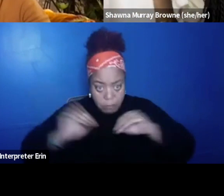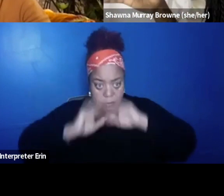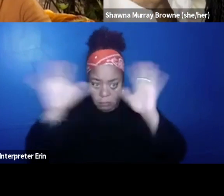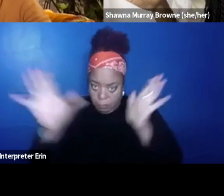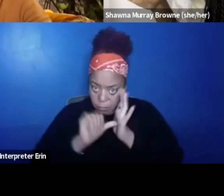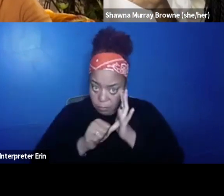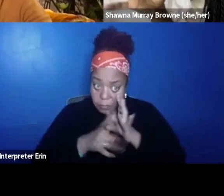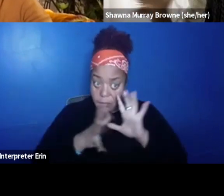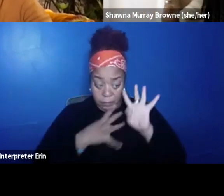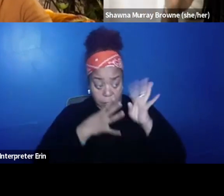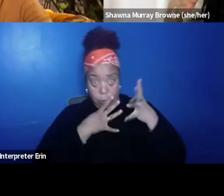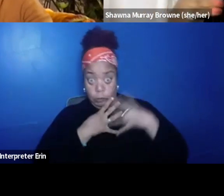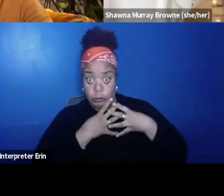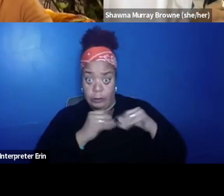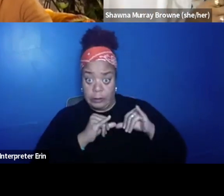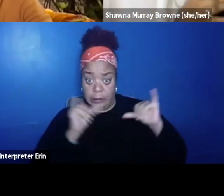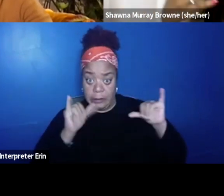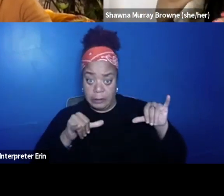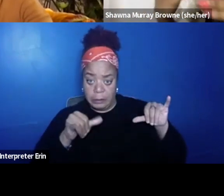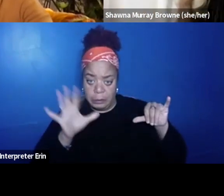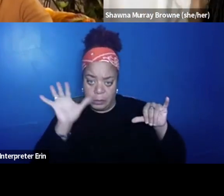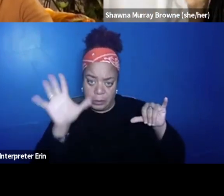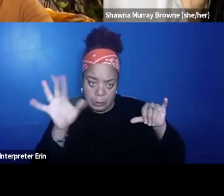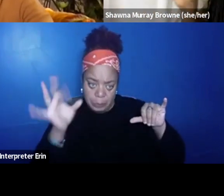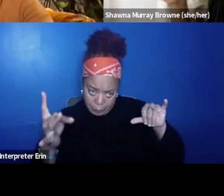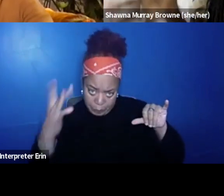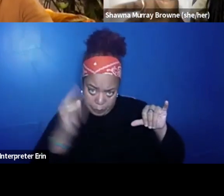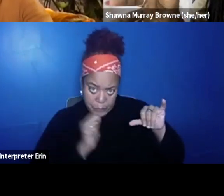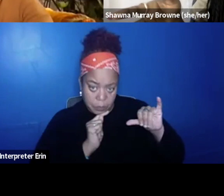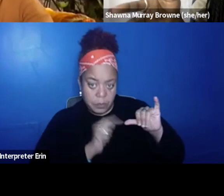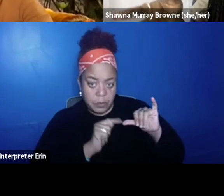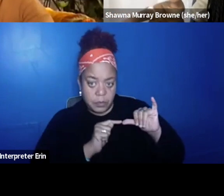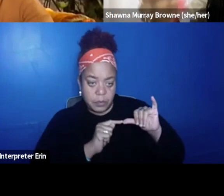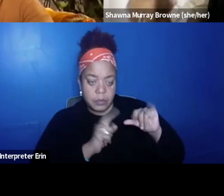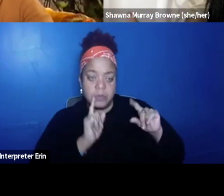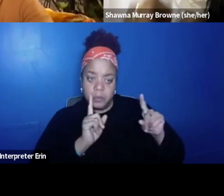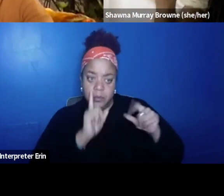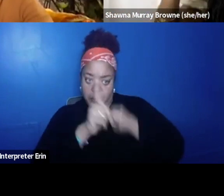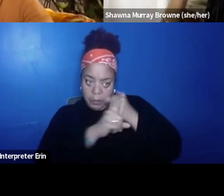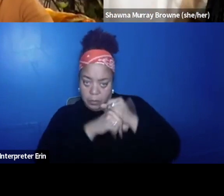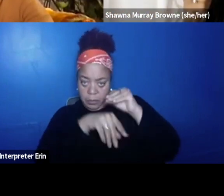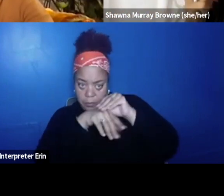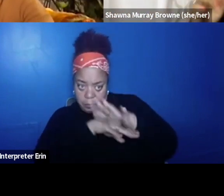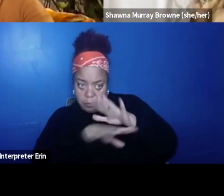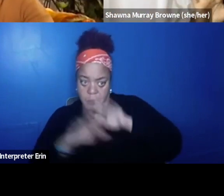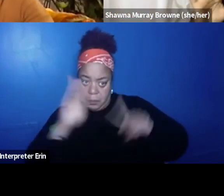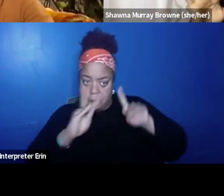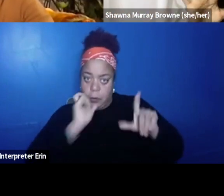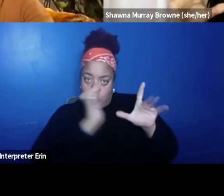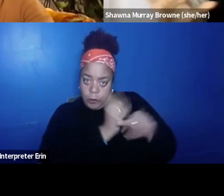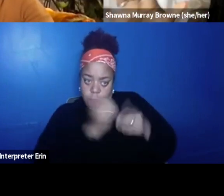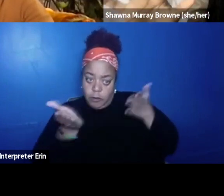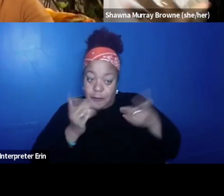not only impacts, right, those of us that might be on the receiving end of services, but also those that